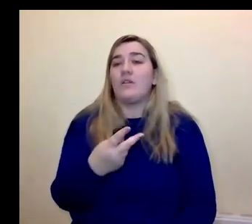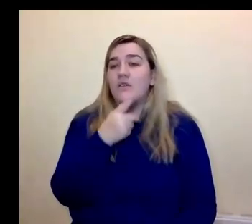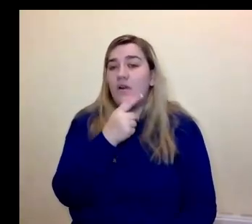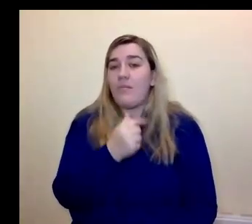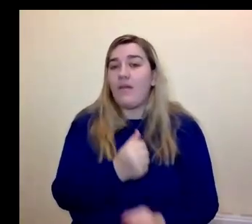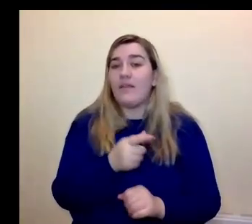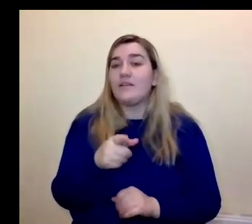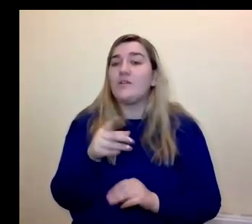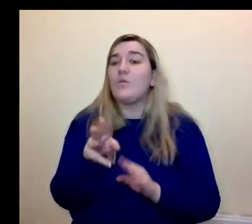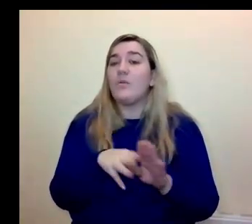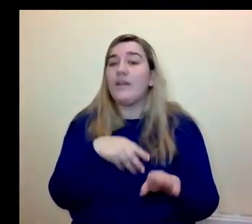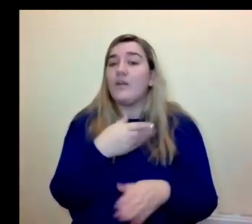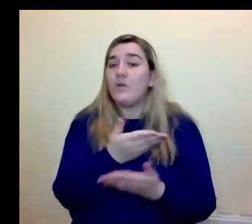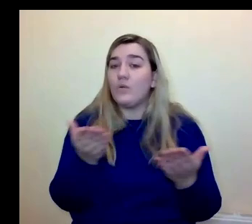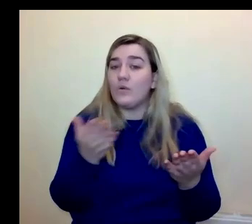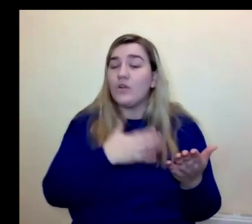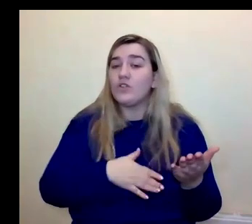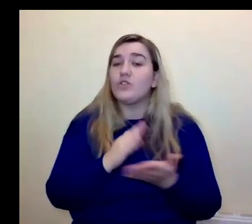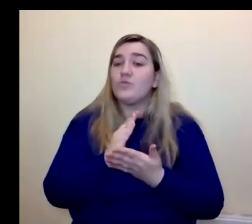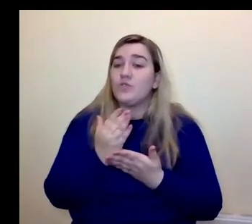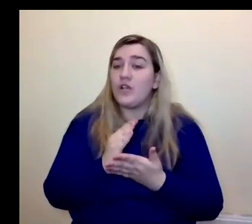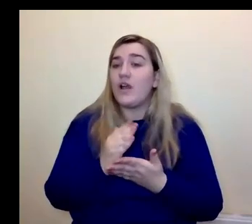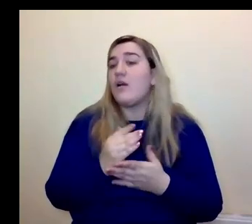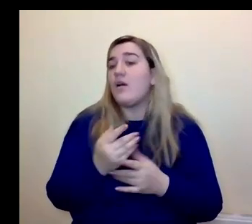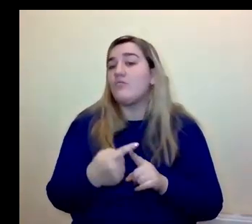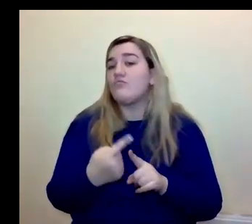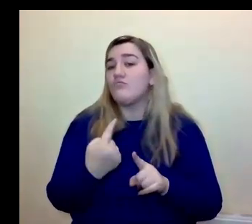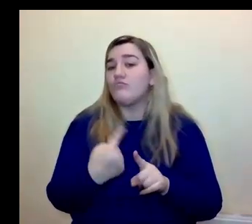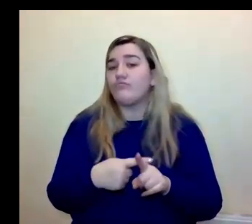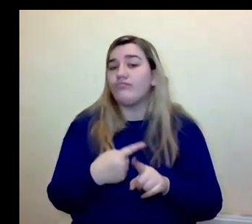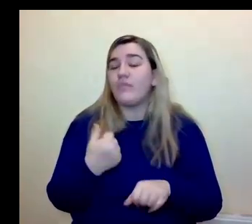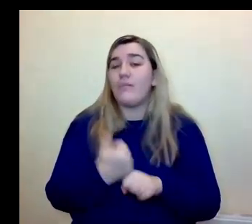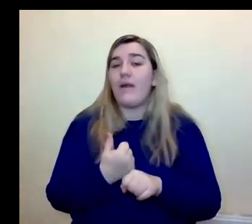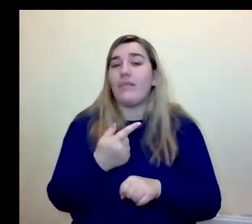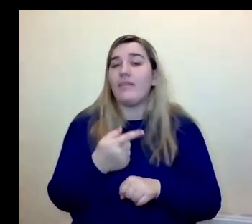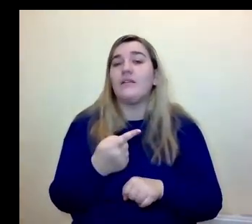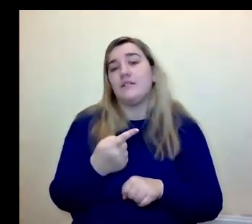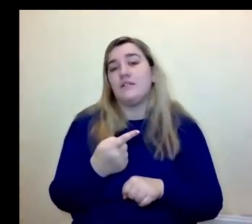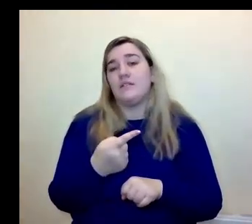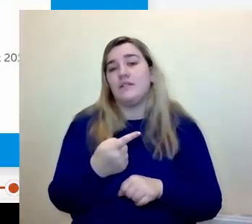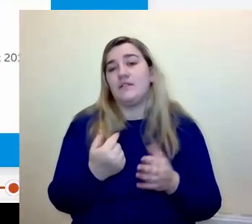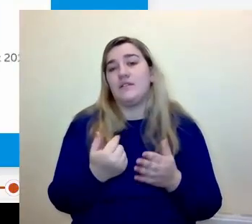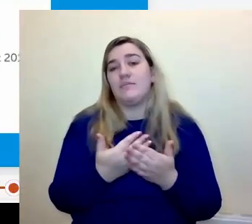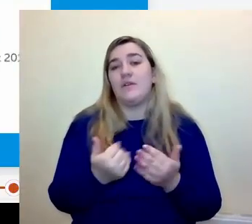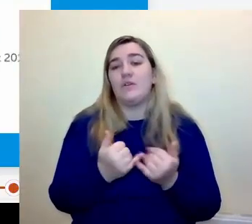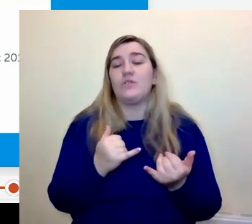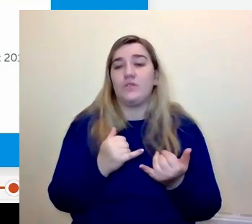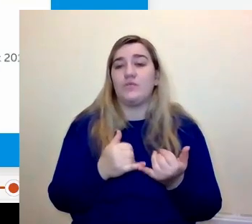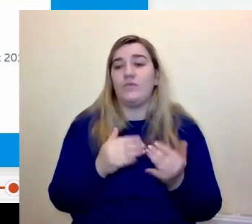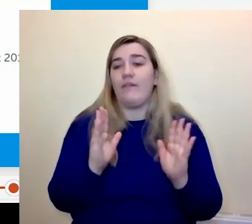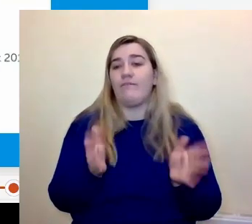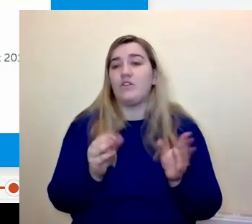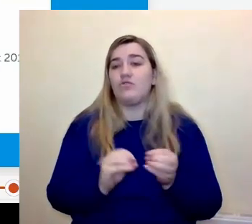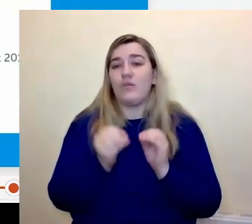them with you just to share briefly the materials that have been created over